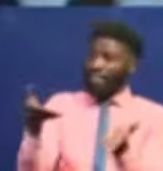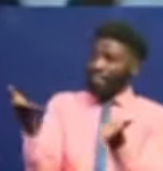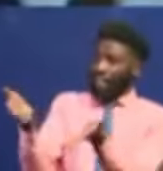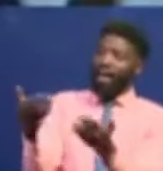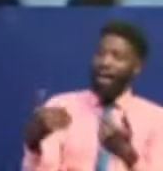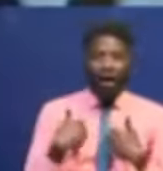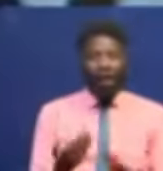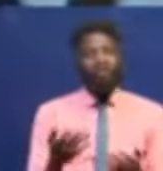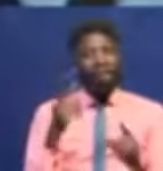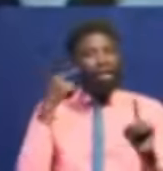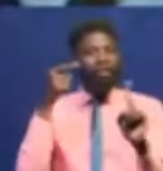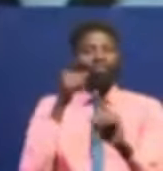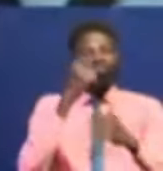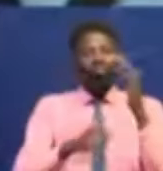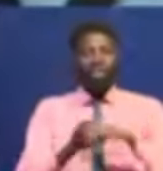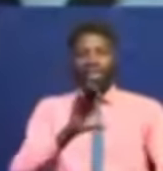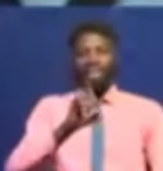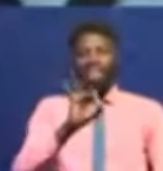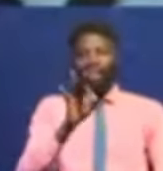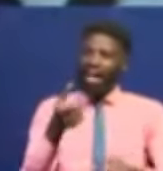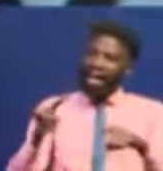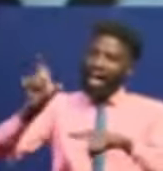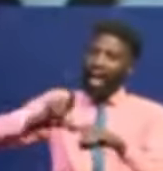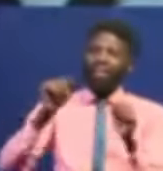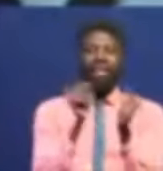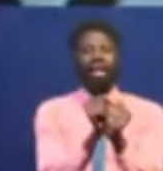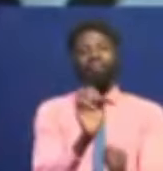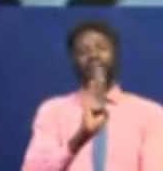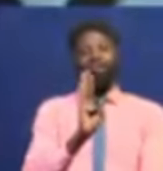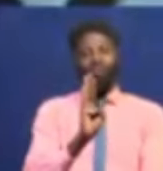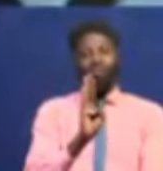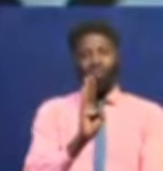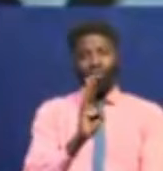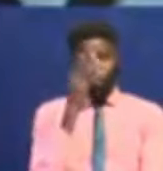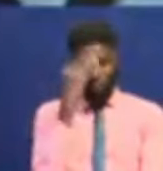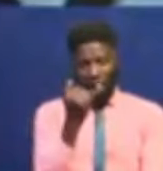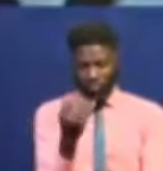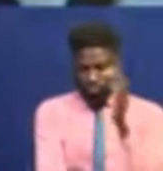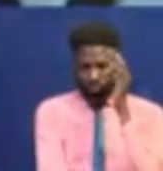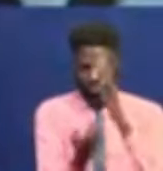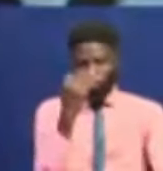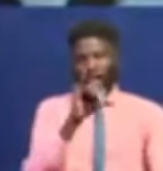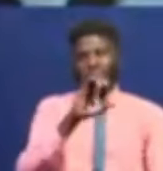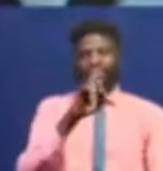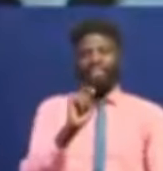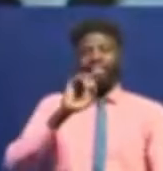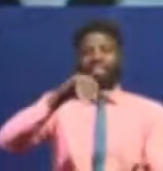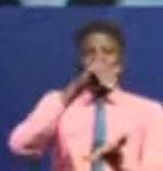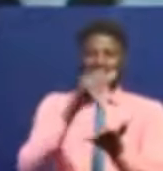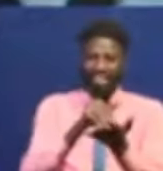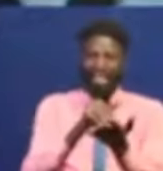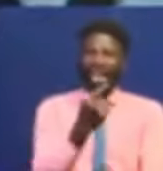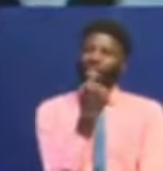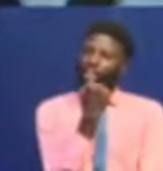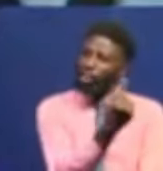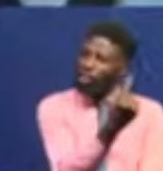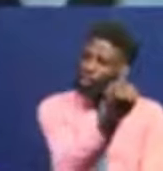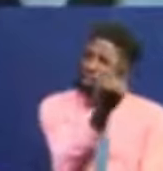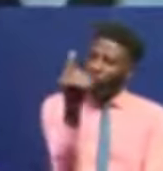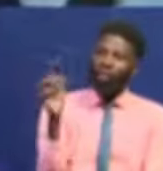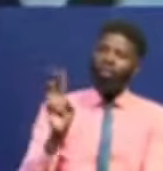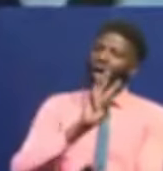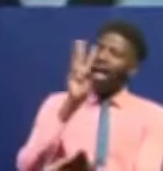was to increase CDF by 10 billion shillings to roll out ICT hubs in every ward